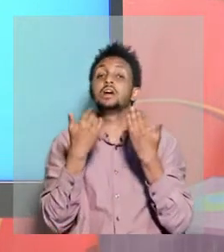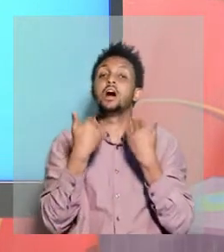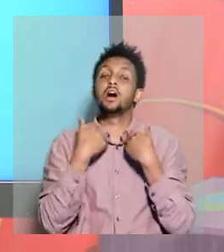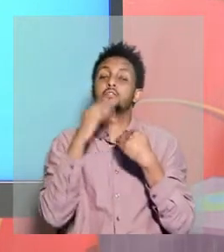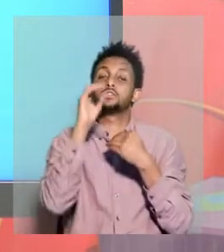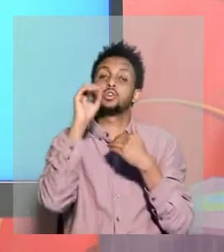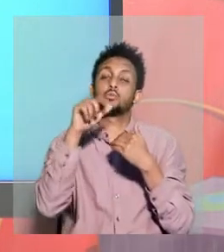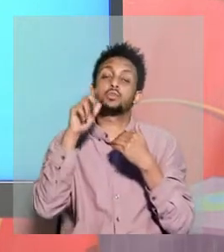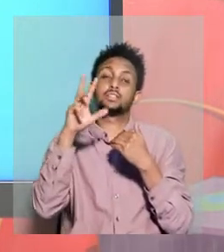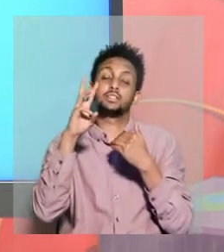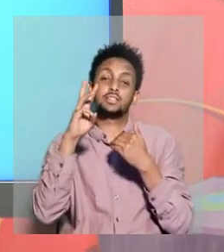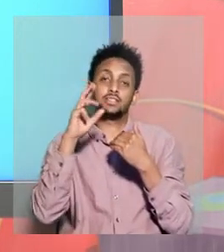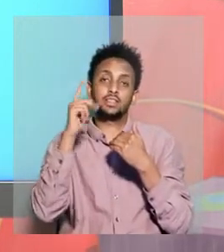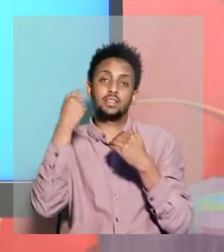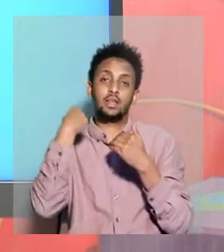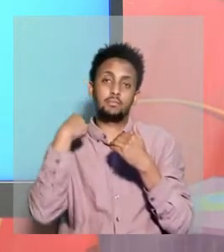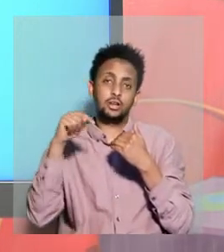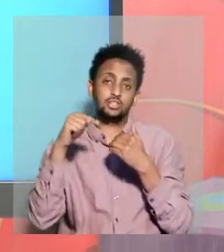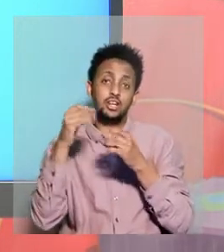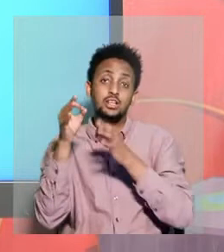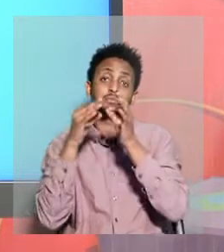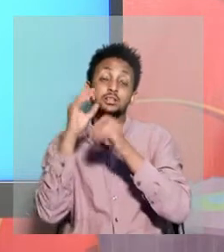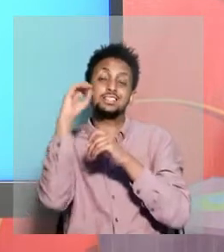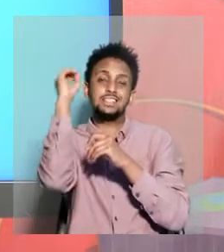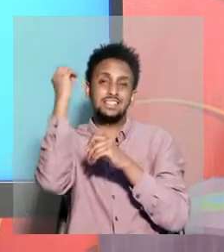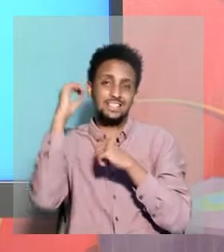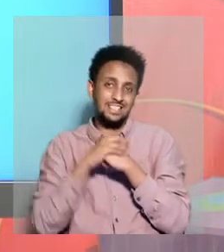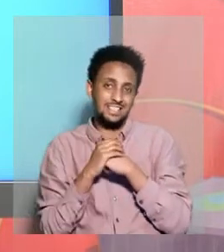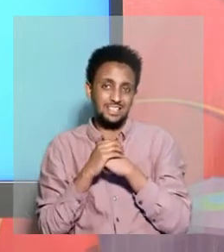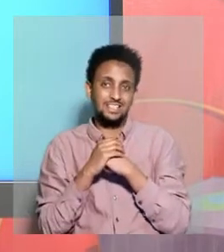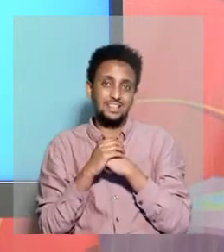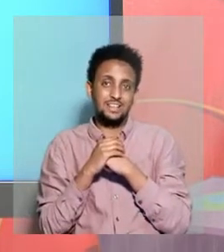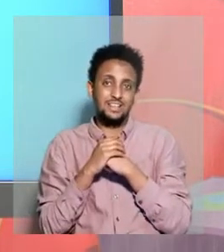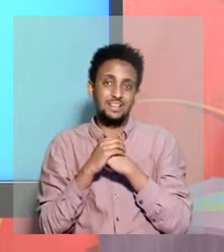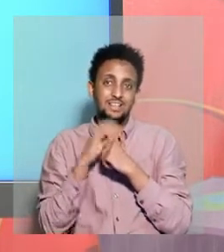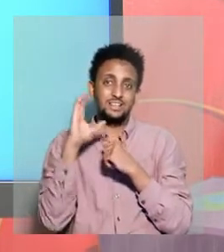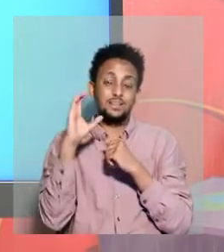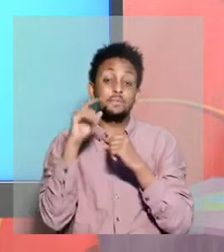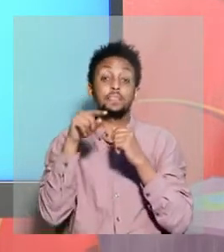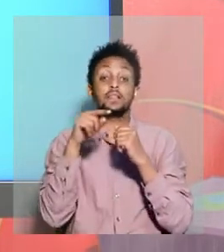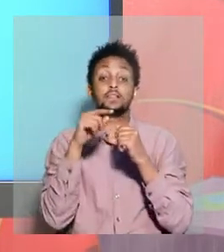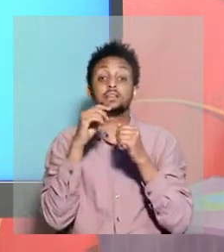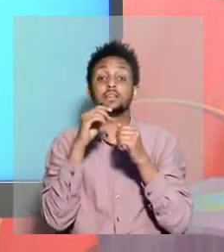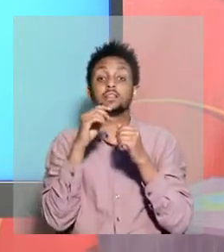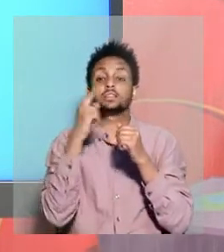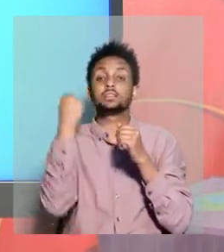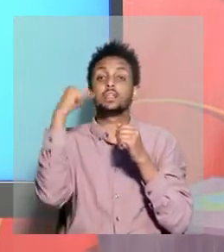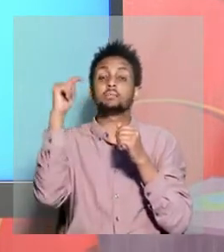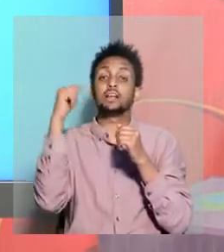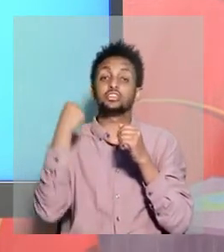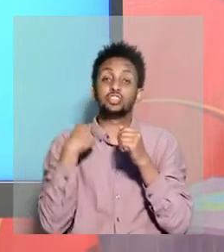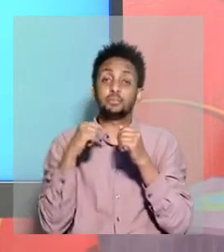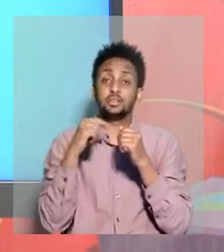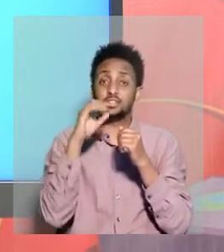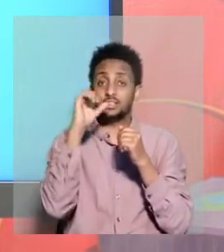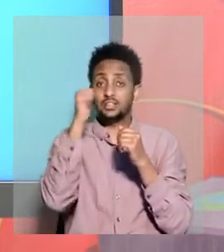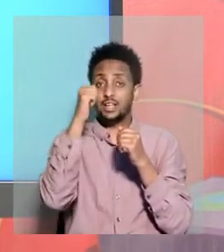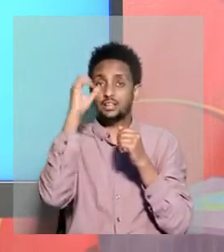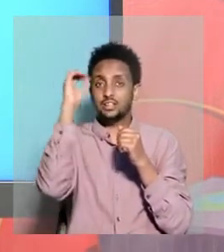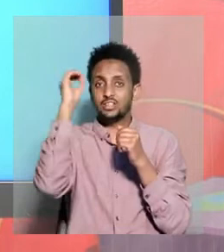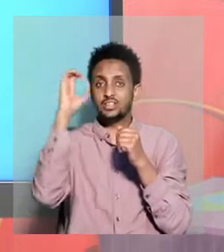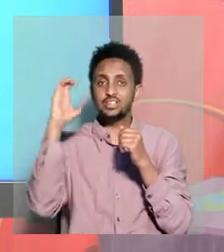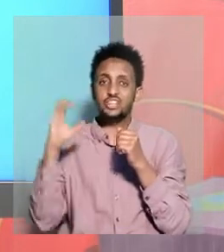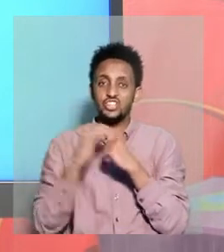have 0.6 times temperature expressed in degree Celsius. For example, here, what is the temperature at 10 degrees